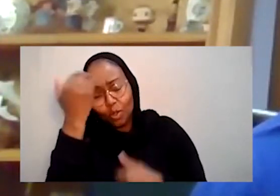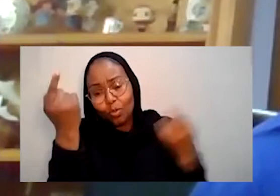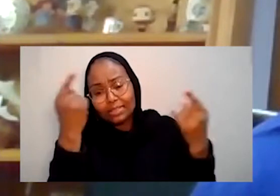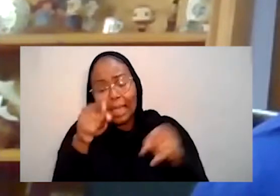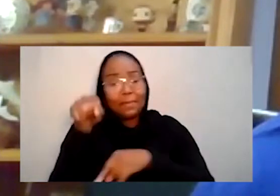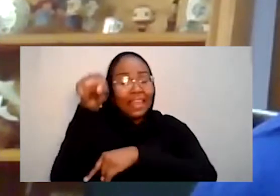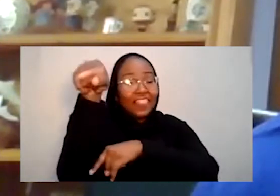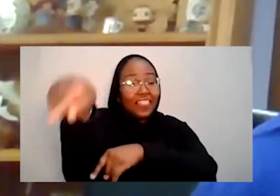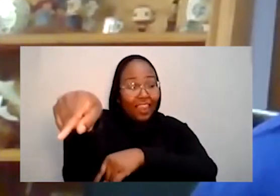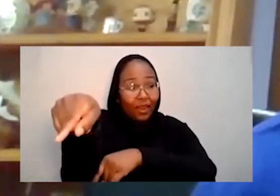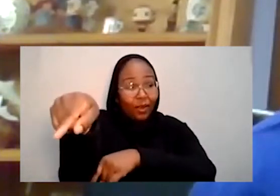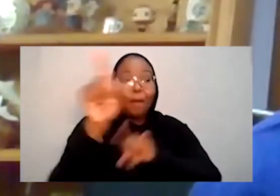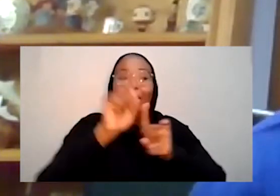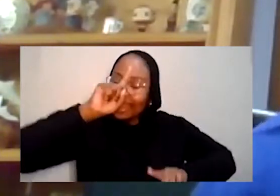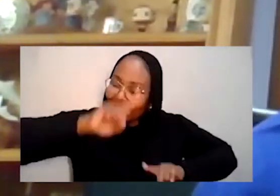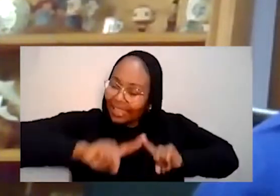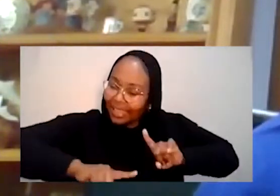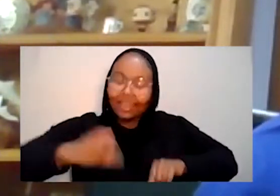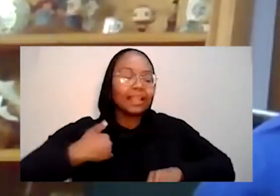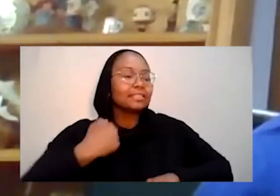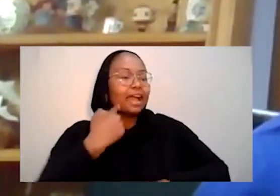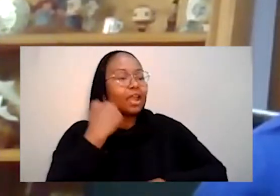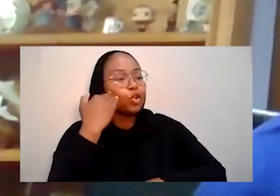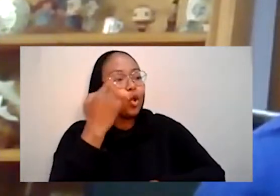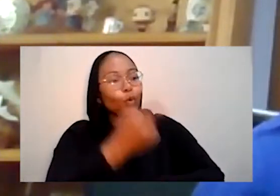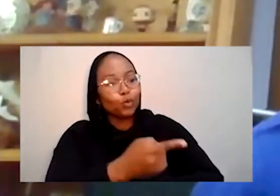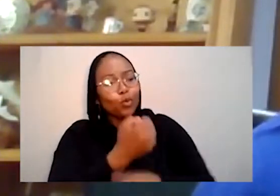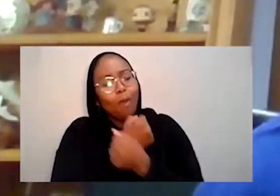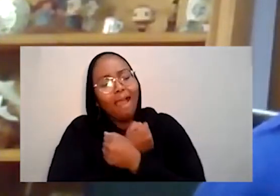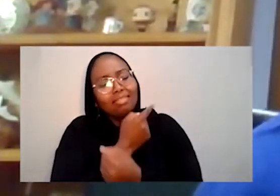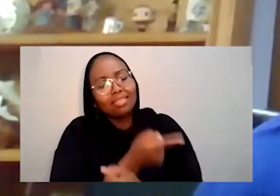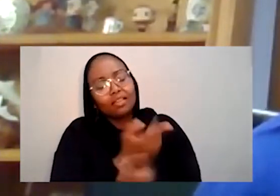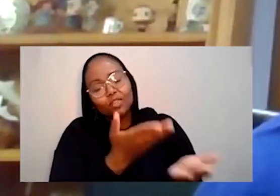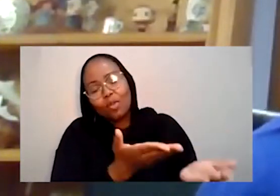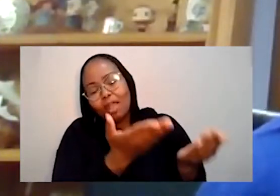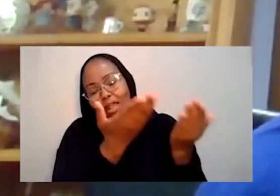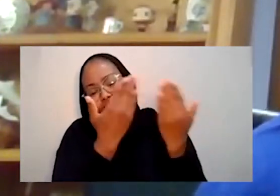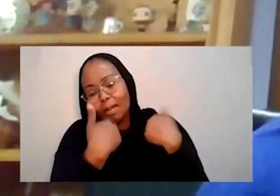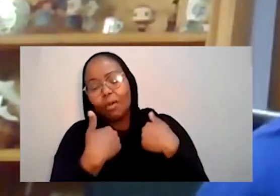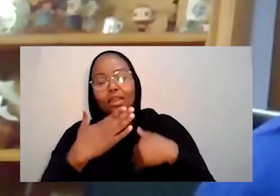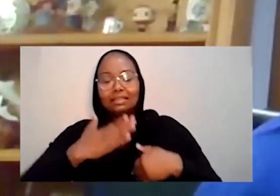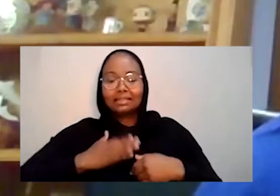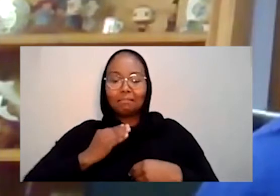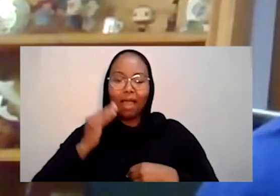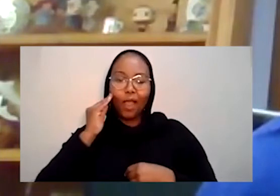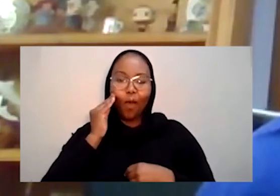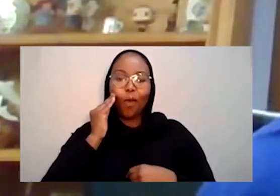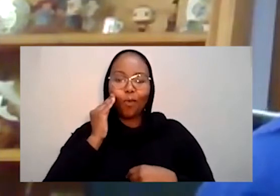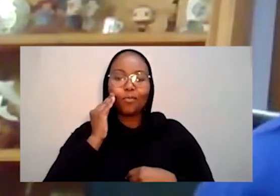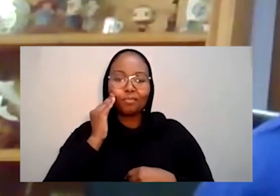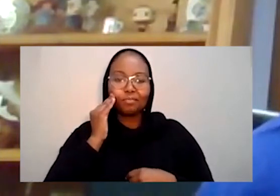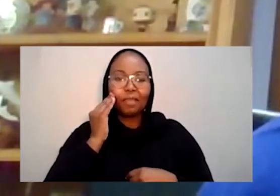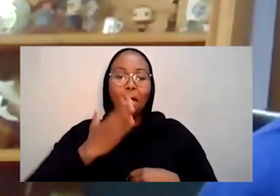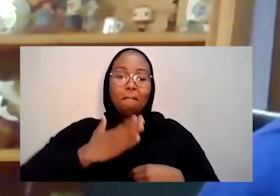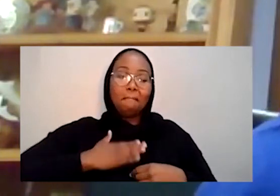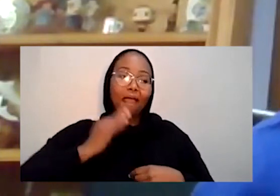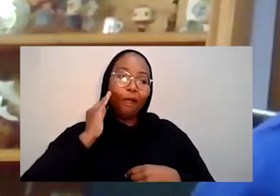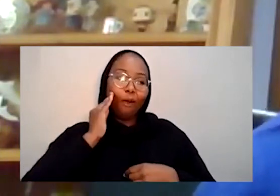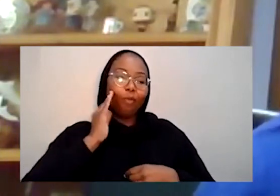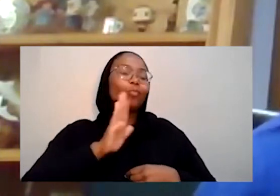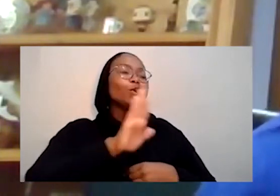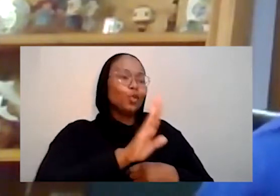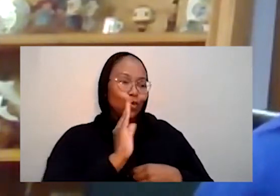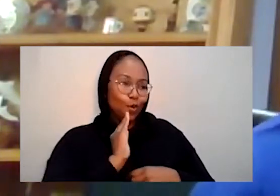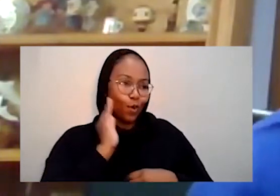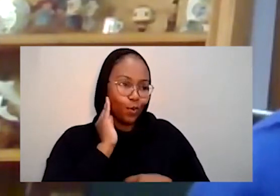this isn't about you. And come on into my house because my house is your house. And that's the message of